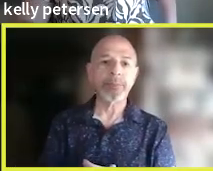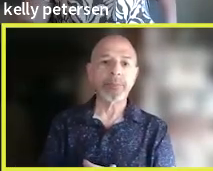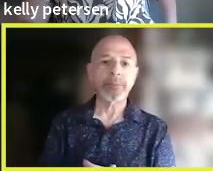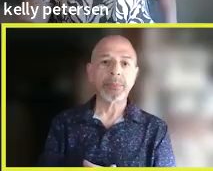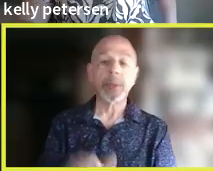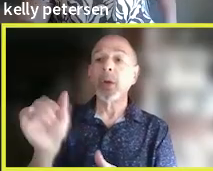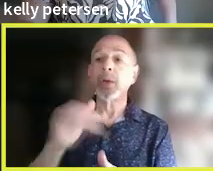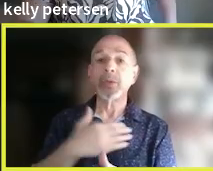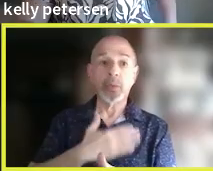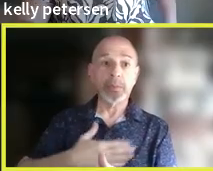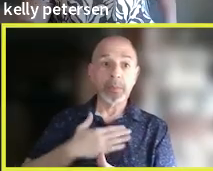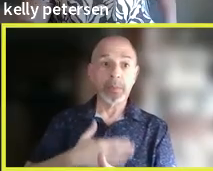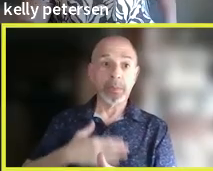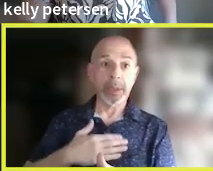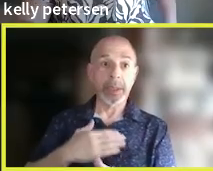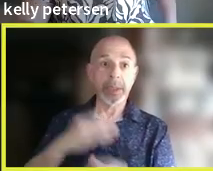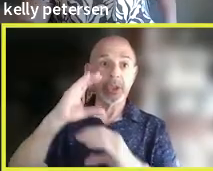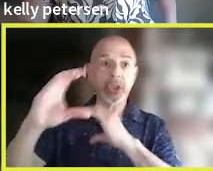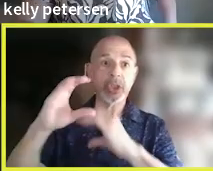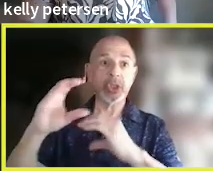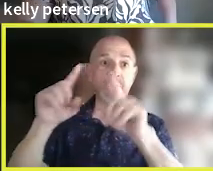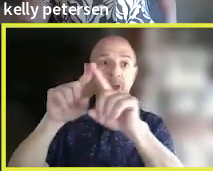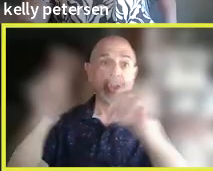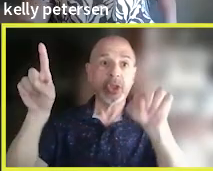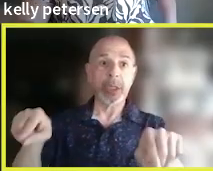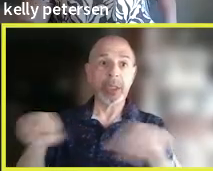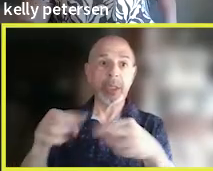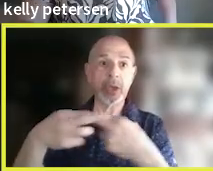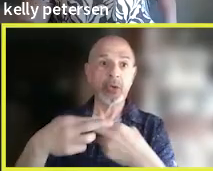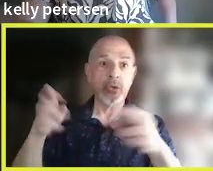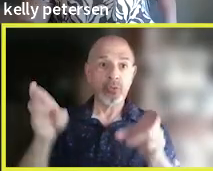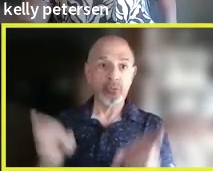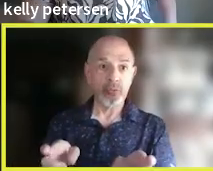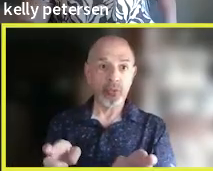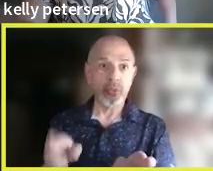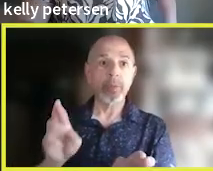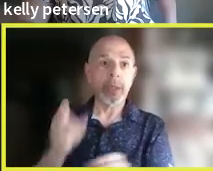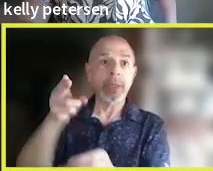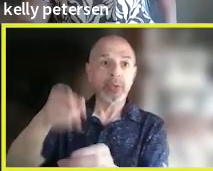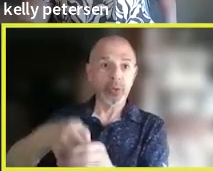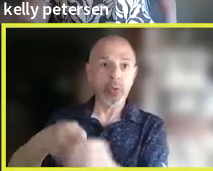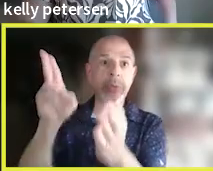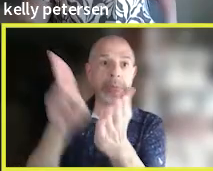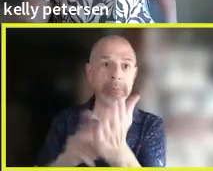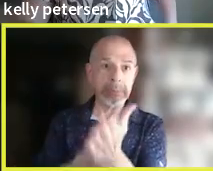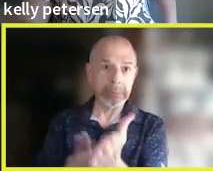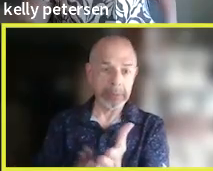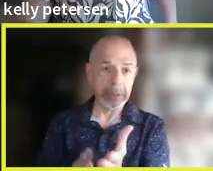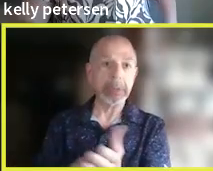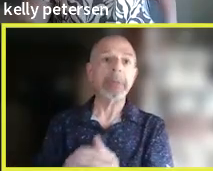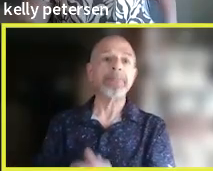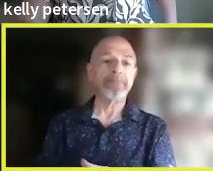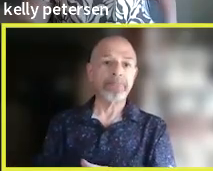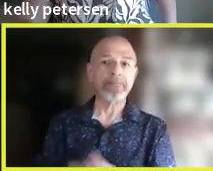I mentioned, I'll curate all of this and put it on there. So I'm very excited to share that. Thank you so much for highlighting. And I can't wait to see the Glee version